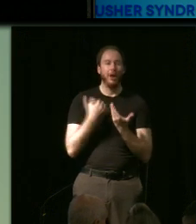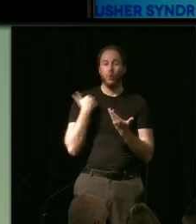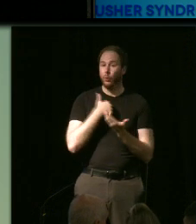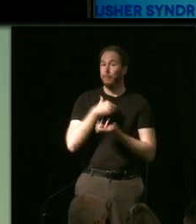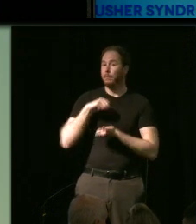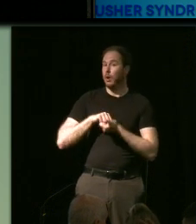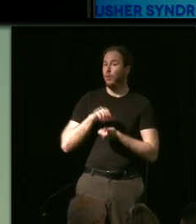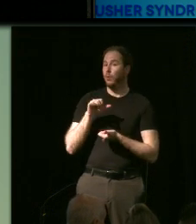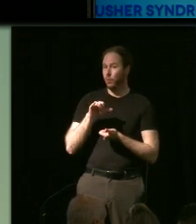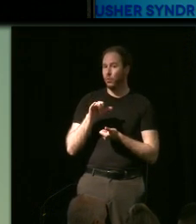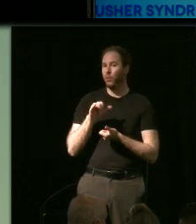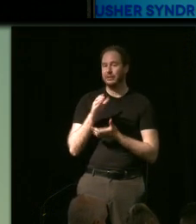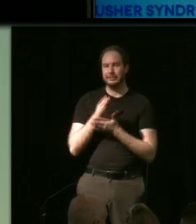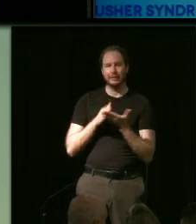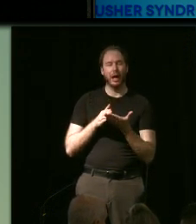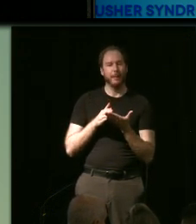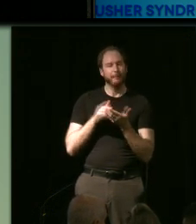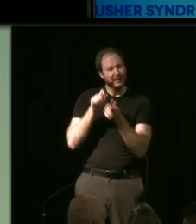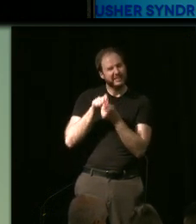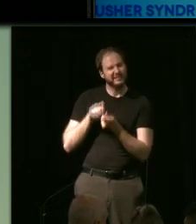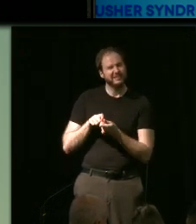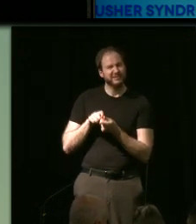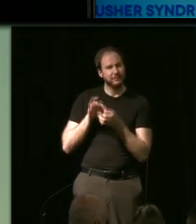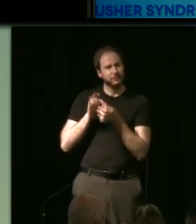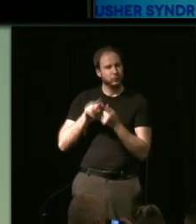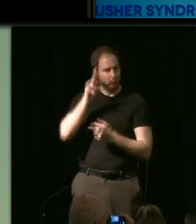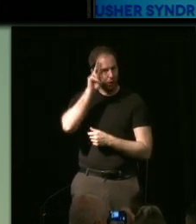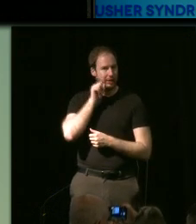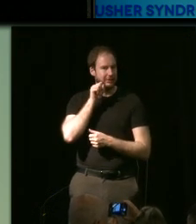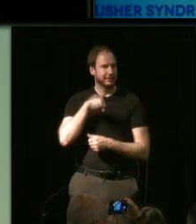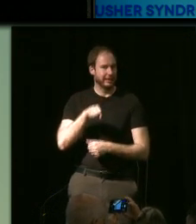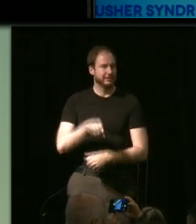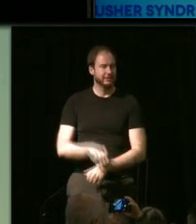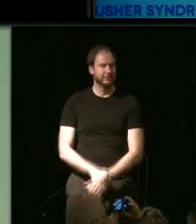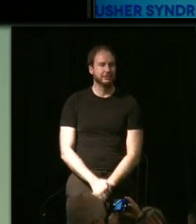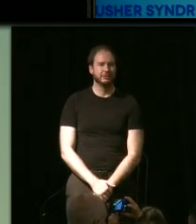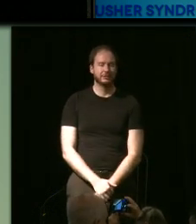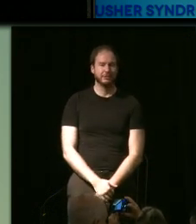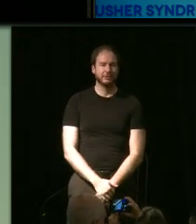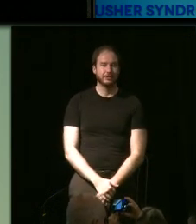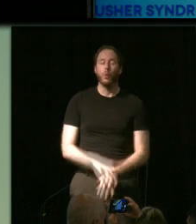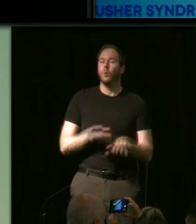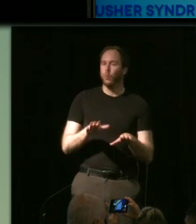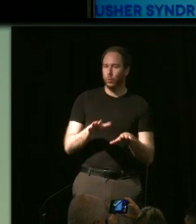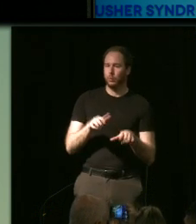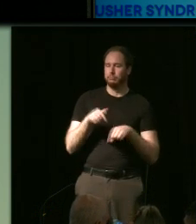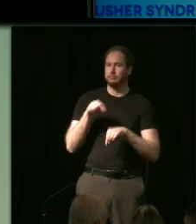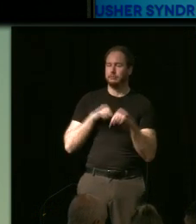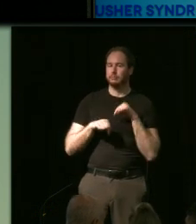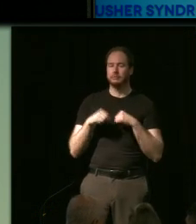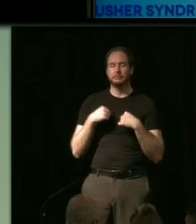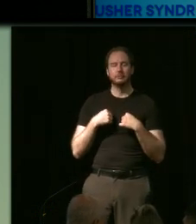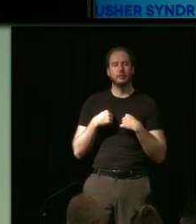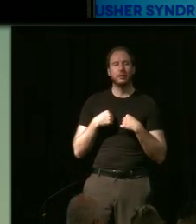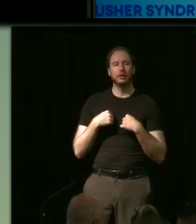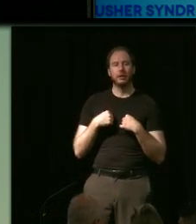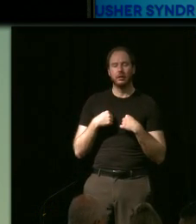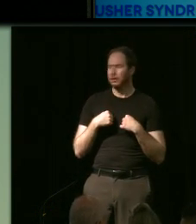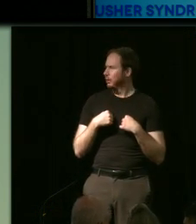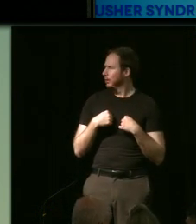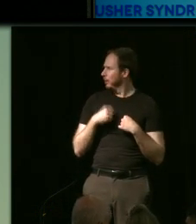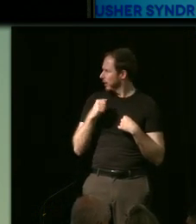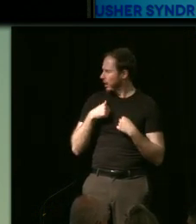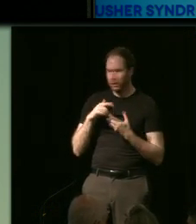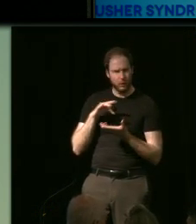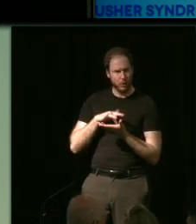partner with a couple that are very specific to Usher syndrome. Oh, and if I went back, I think I can go